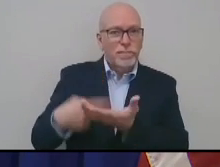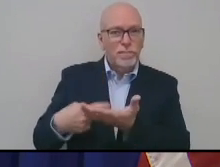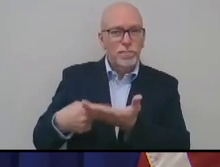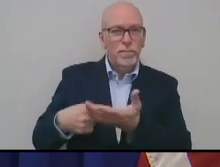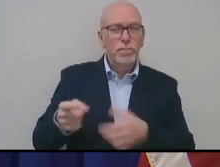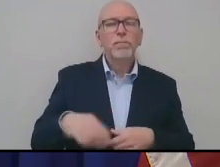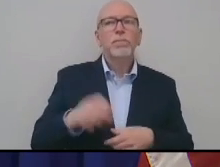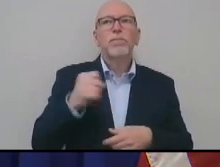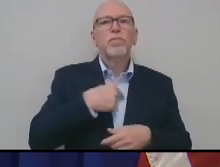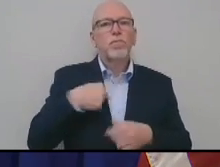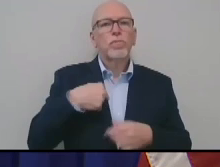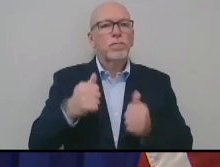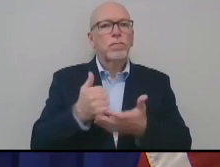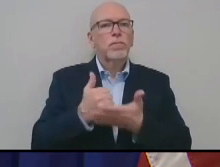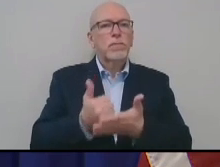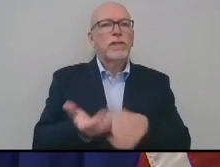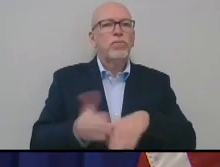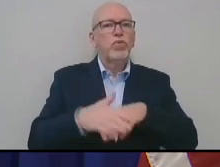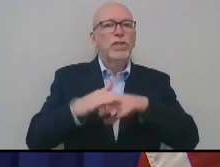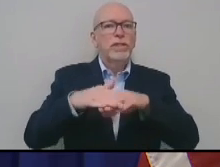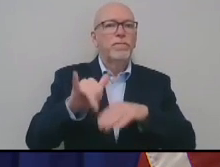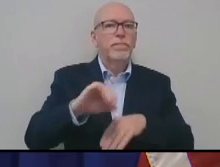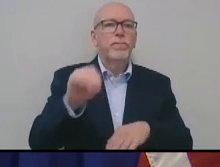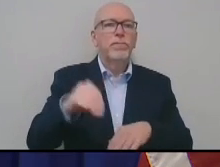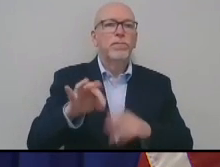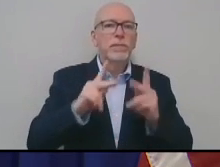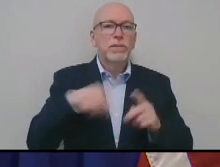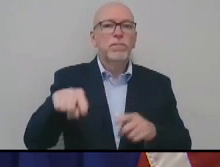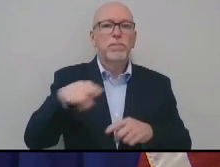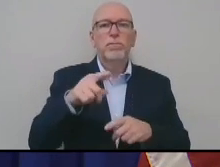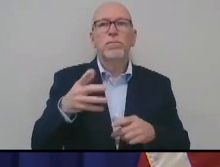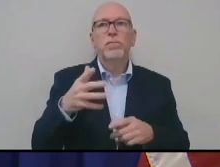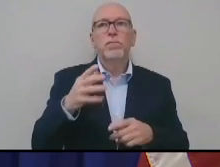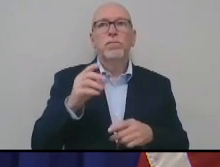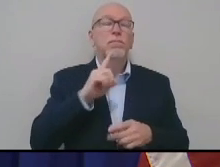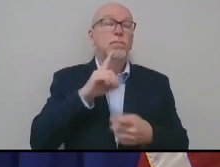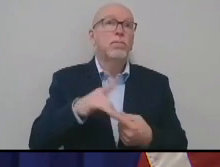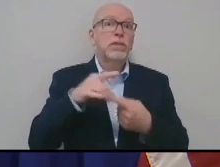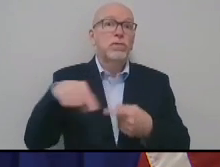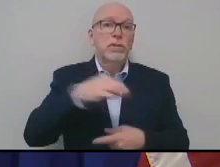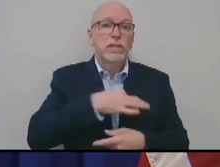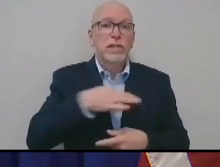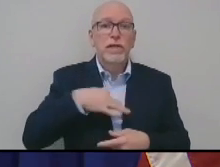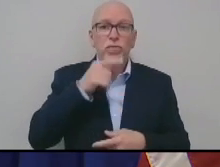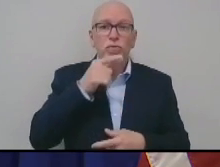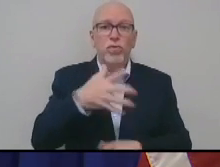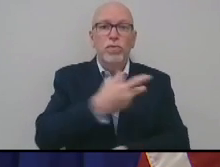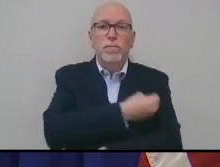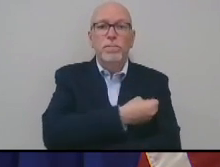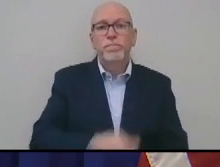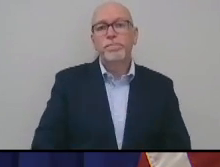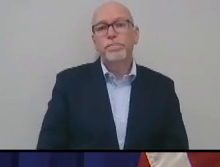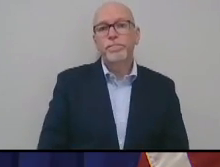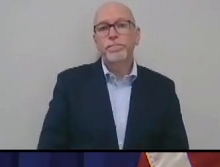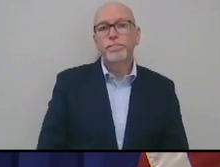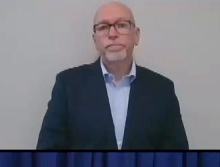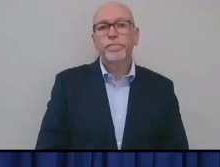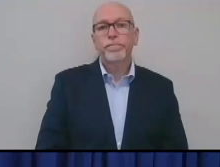we can help increase that percentage of individuals, especially the staff that are immunized.